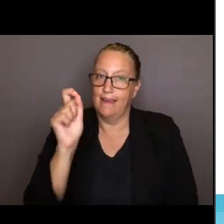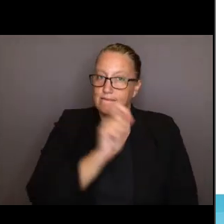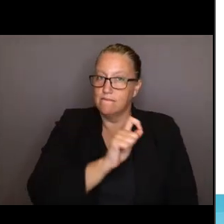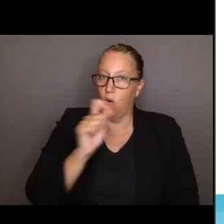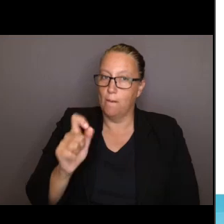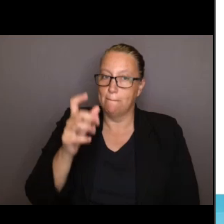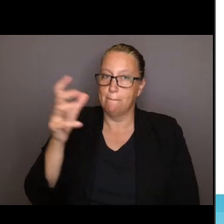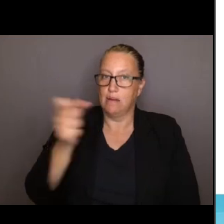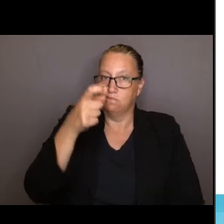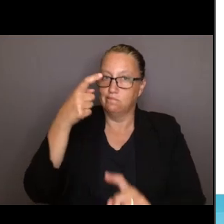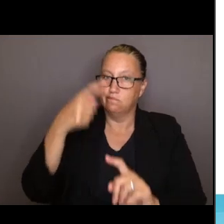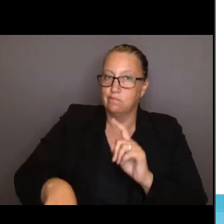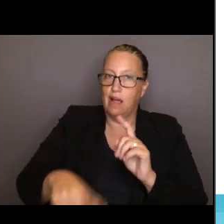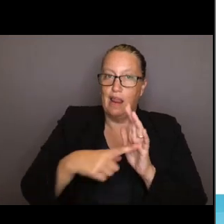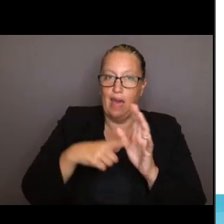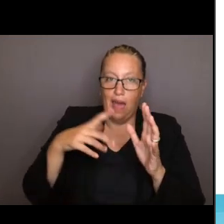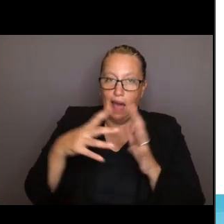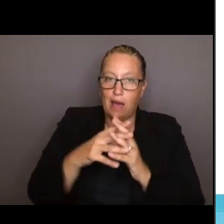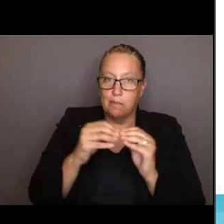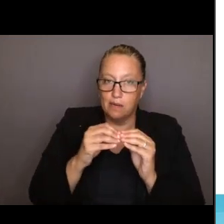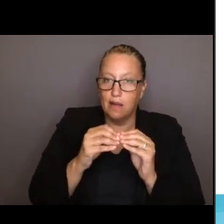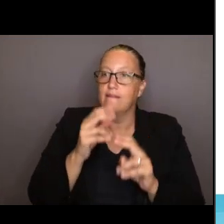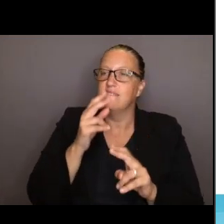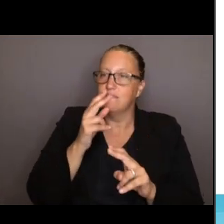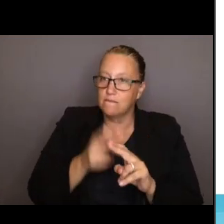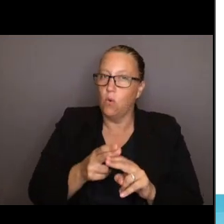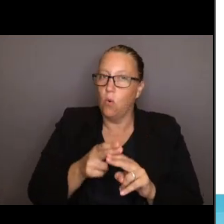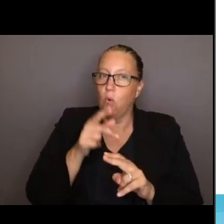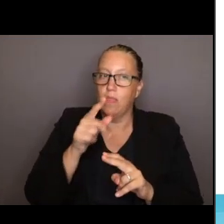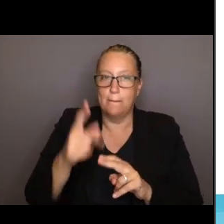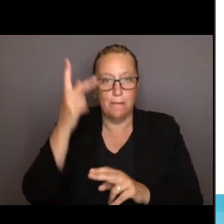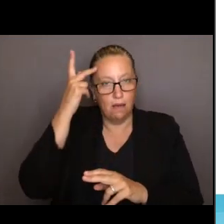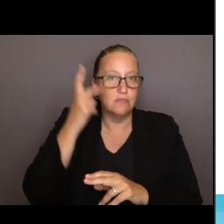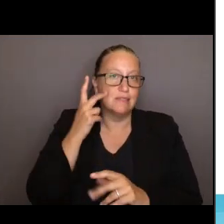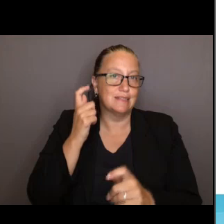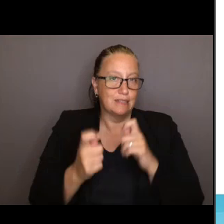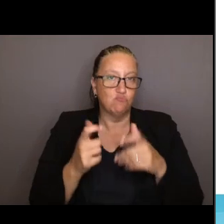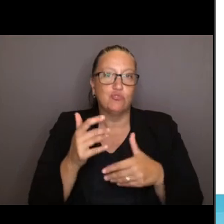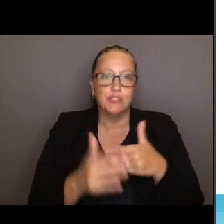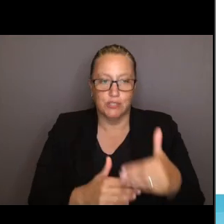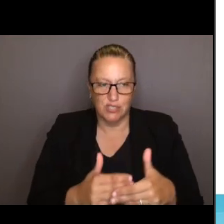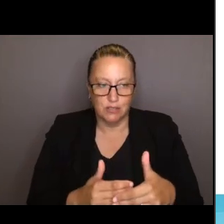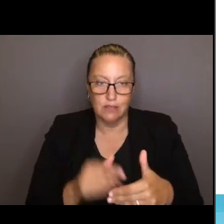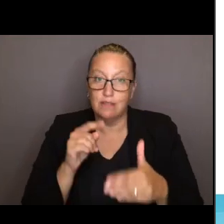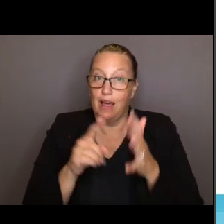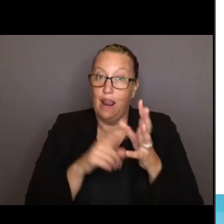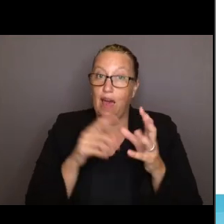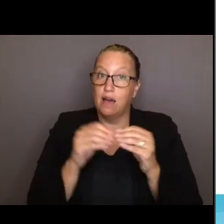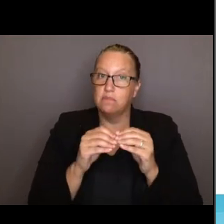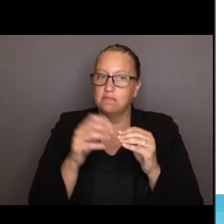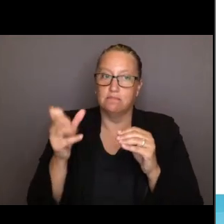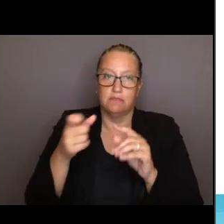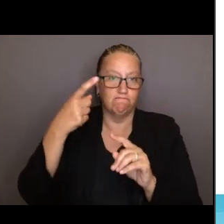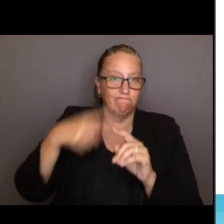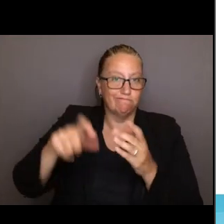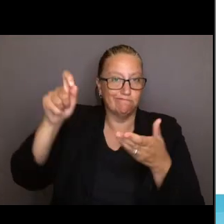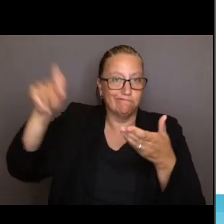accredited laboratory for the purpose of carrying out parentage testing procedures. That laboratory does have to be accredited and